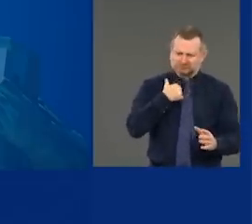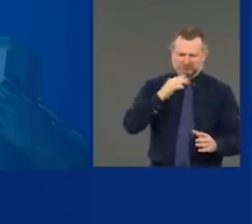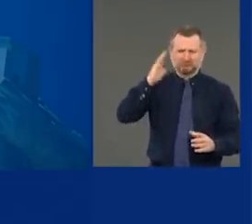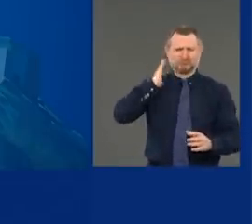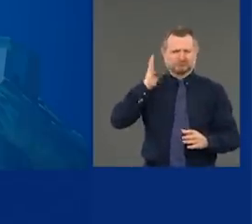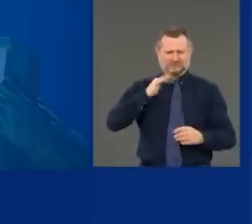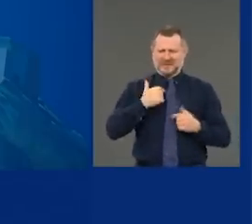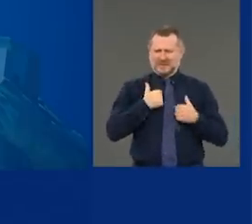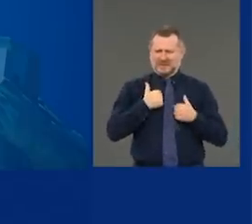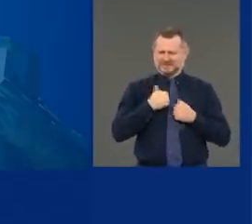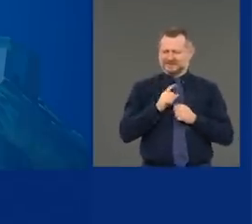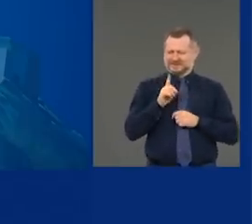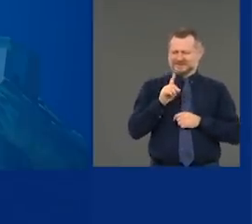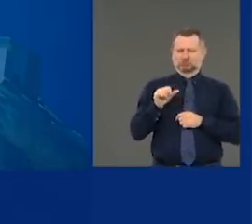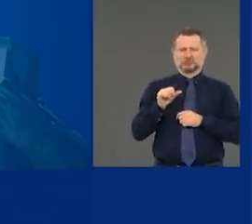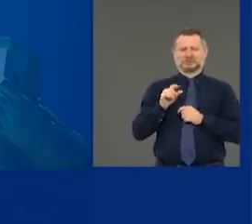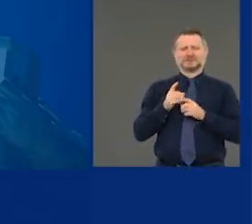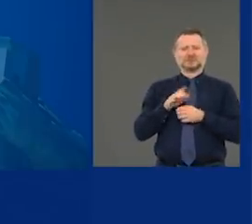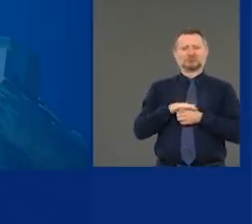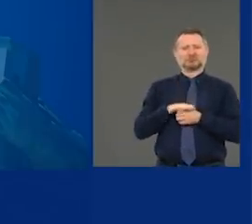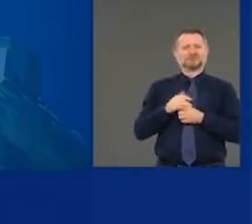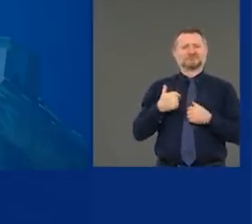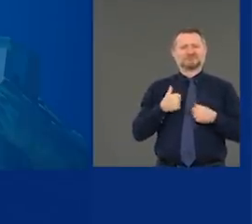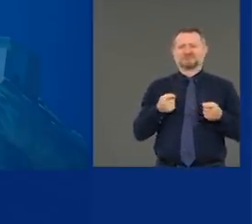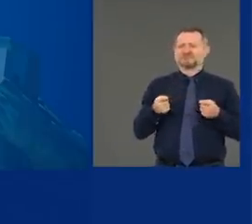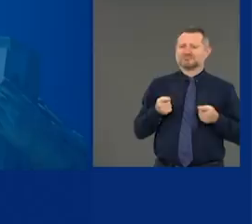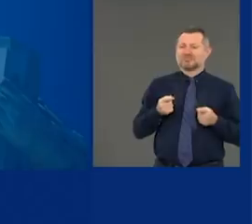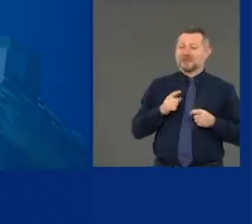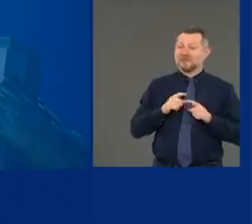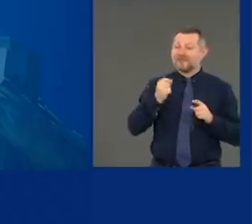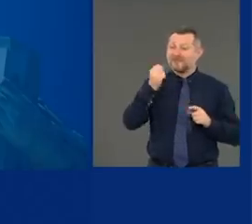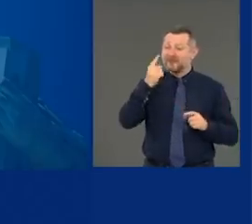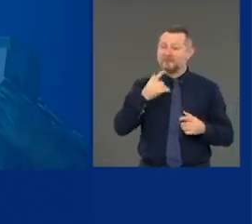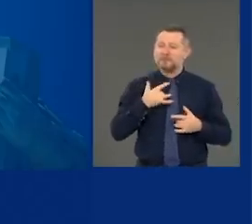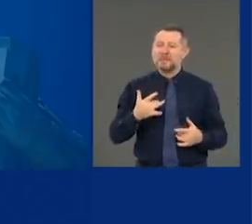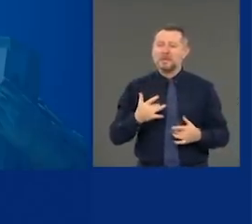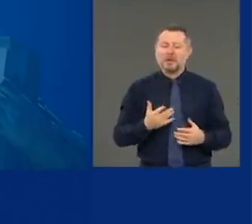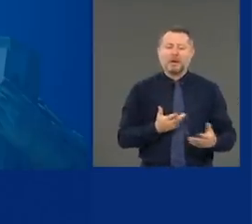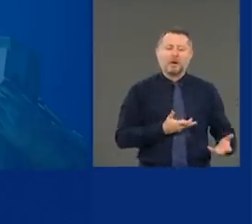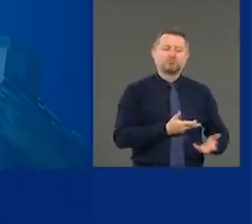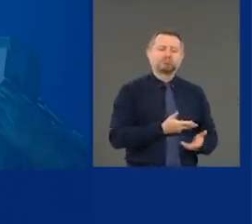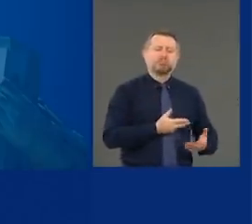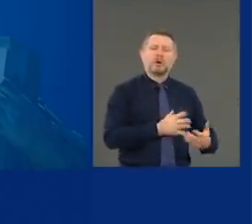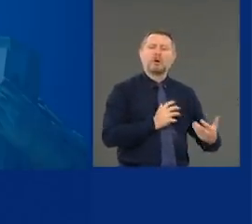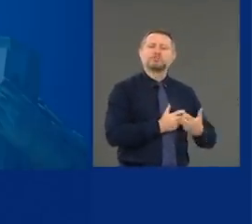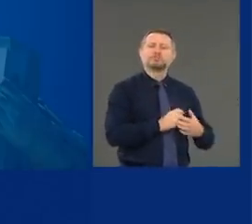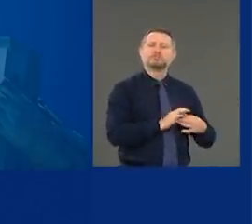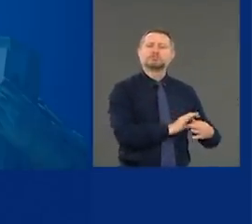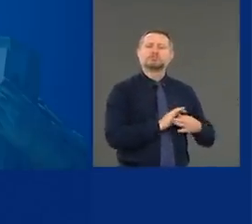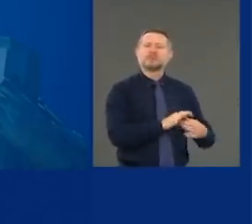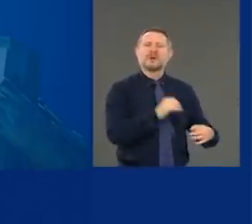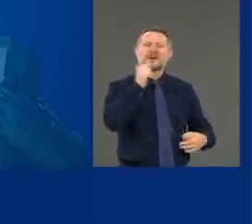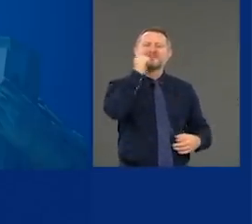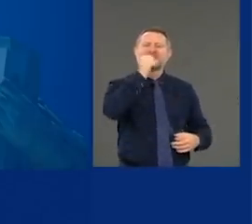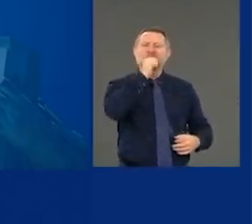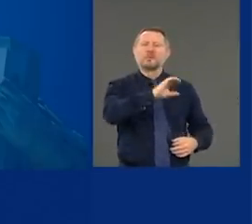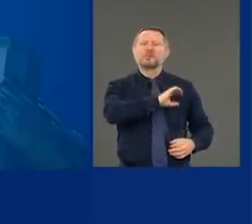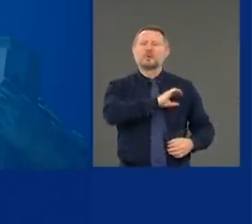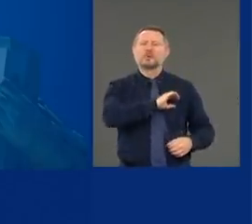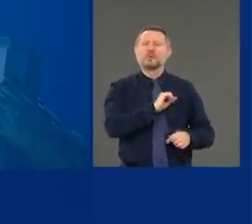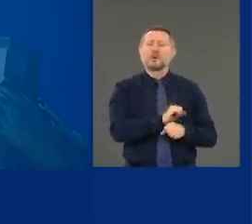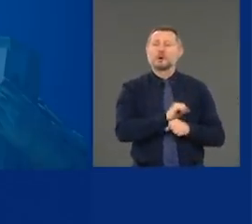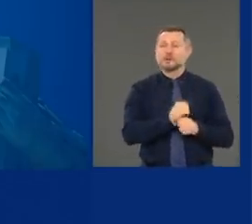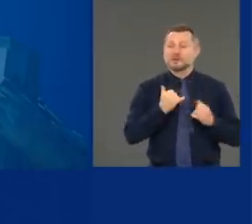Manhattan, but a district attorney works with that police force day in and day out. How do you expect the public to